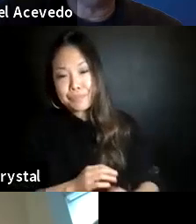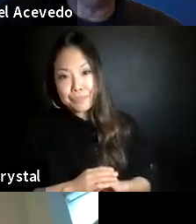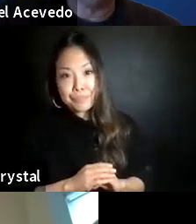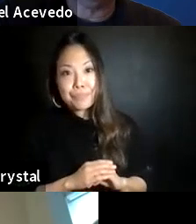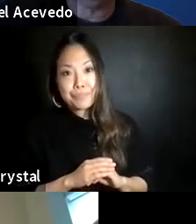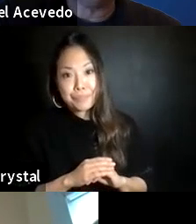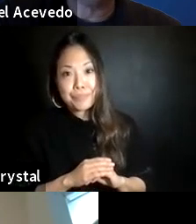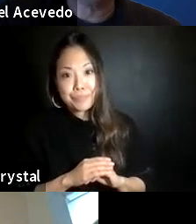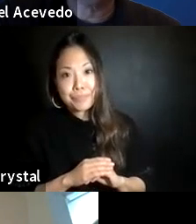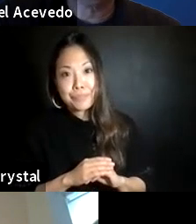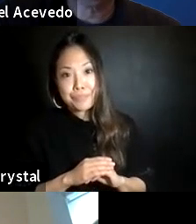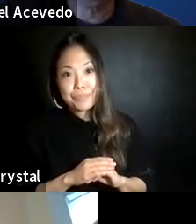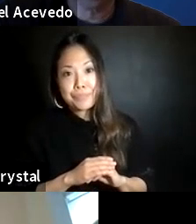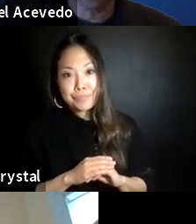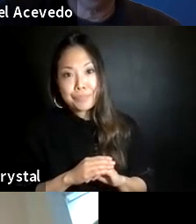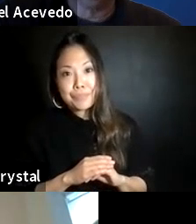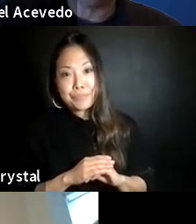Mr.